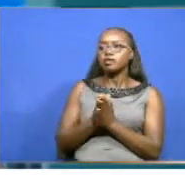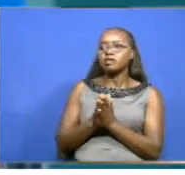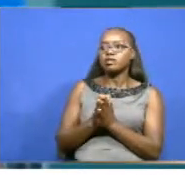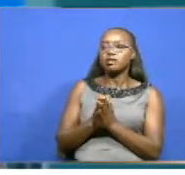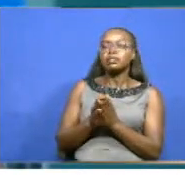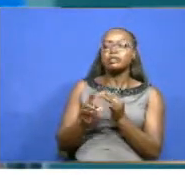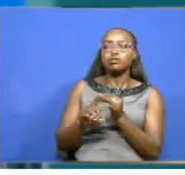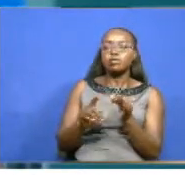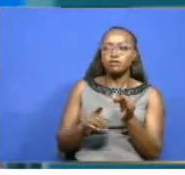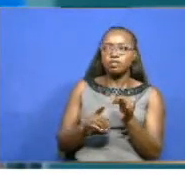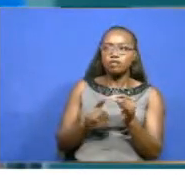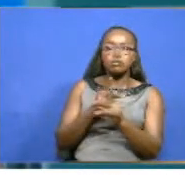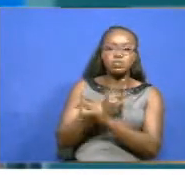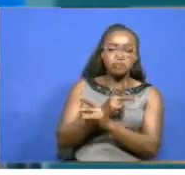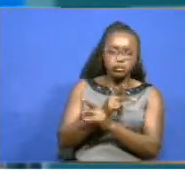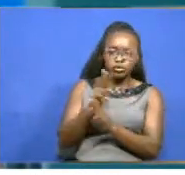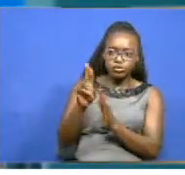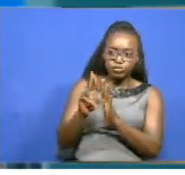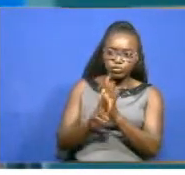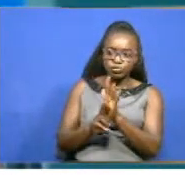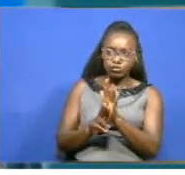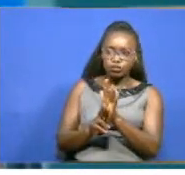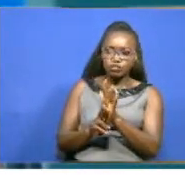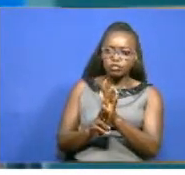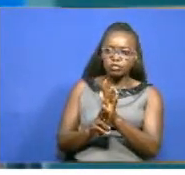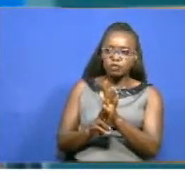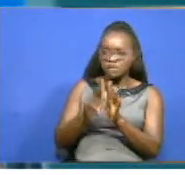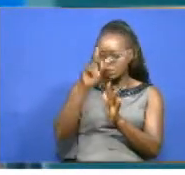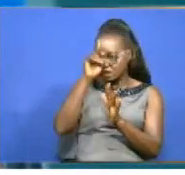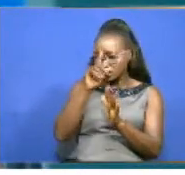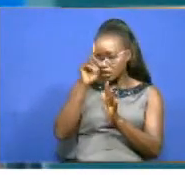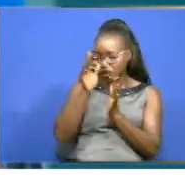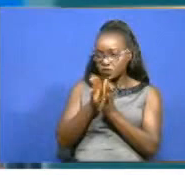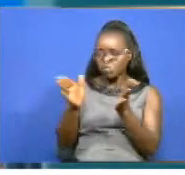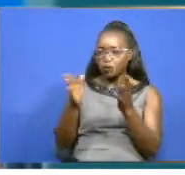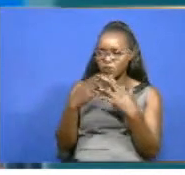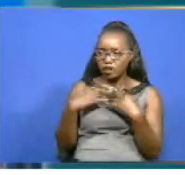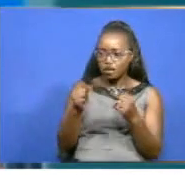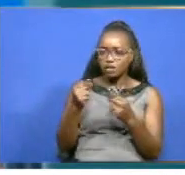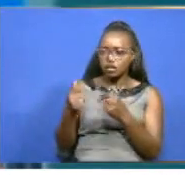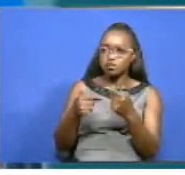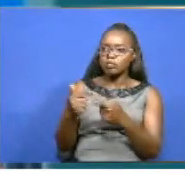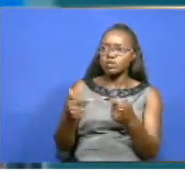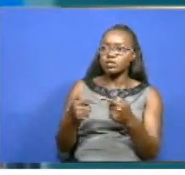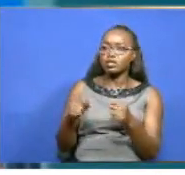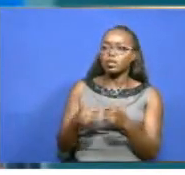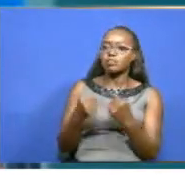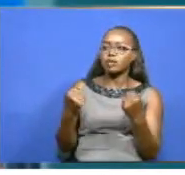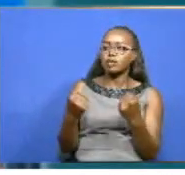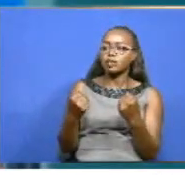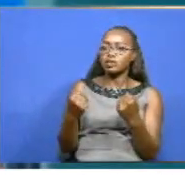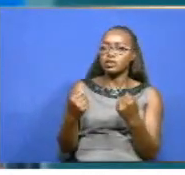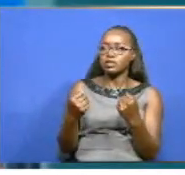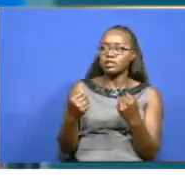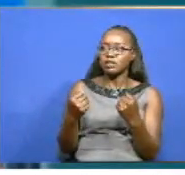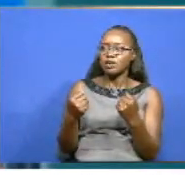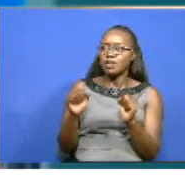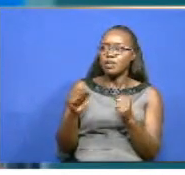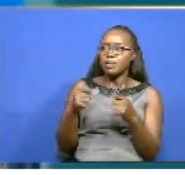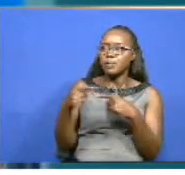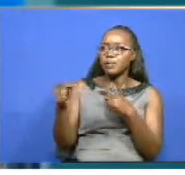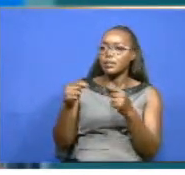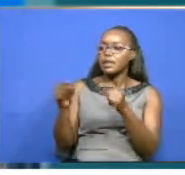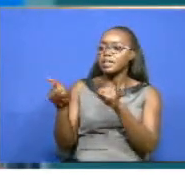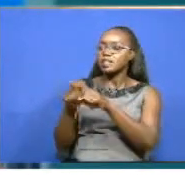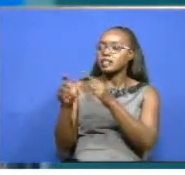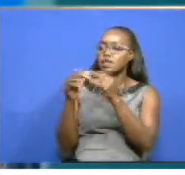prevention measures, with strict public health process that would have taken place. So it would have gone in the same